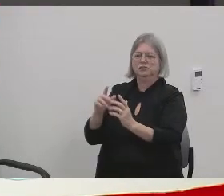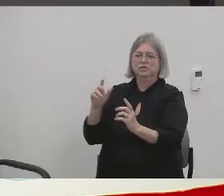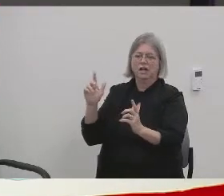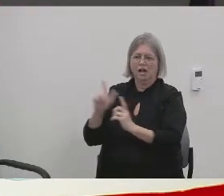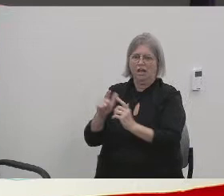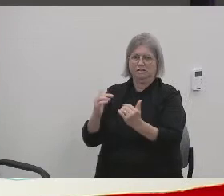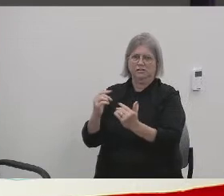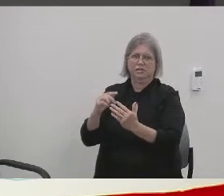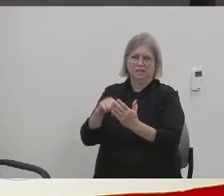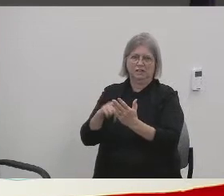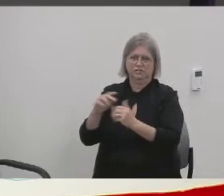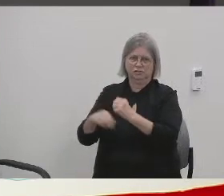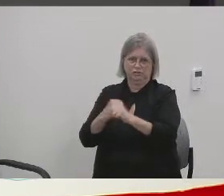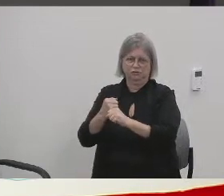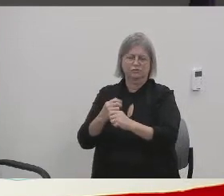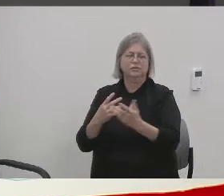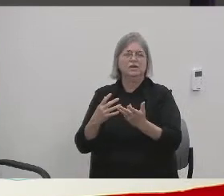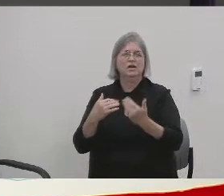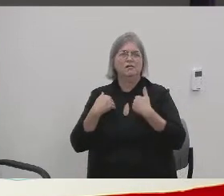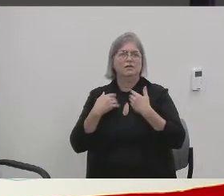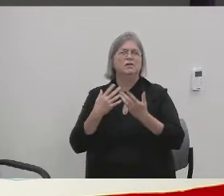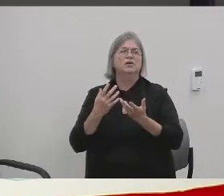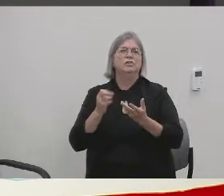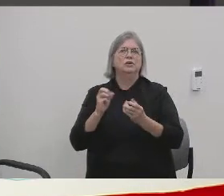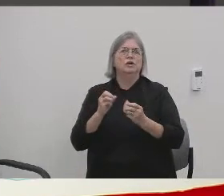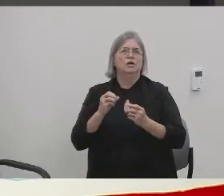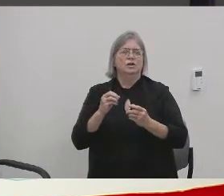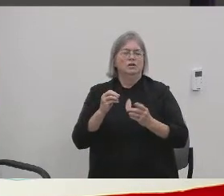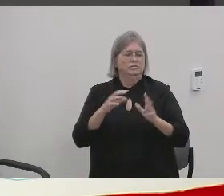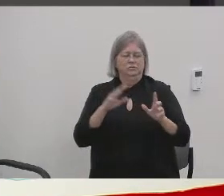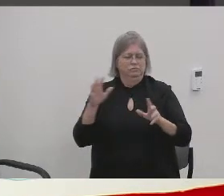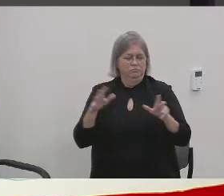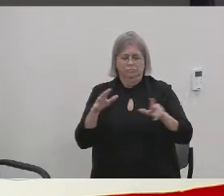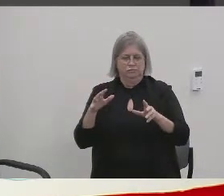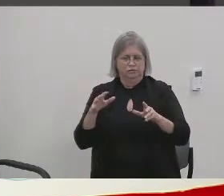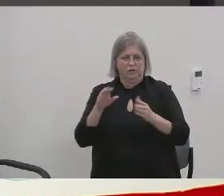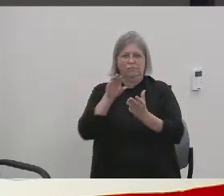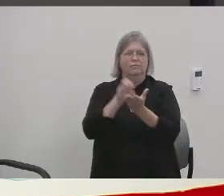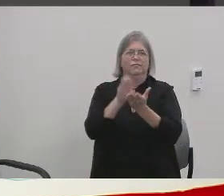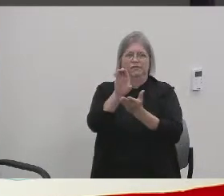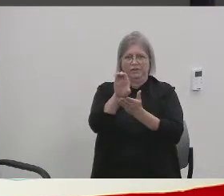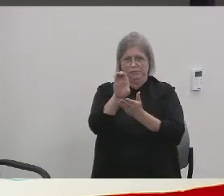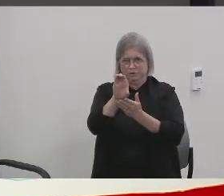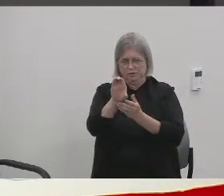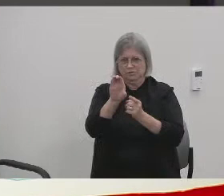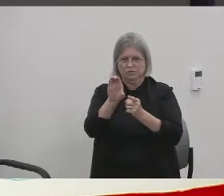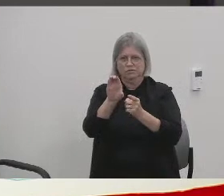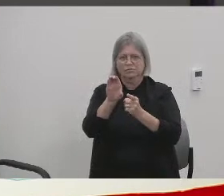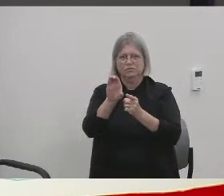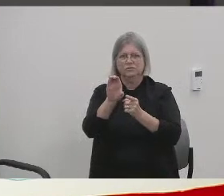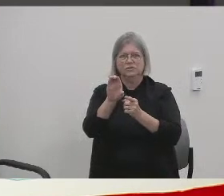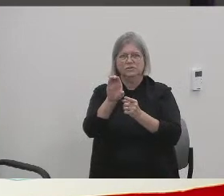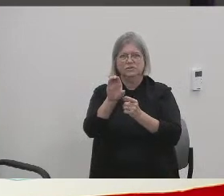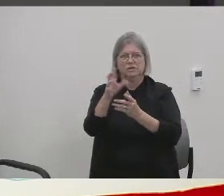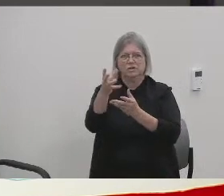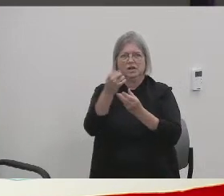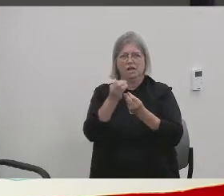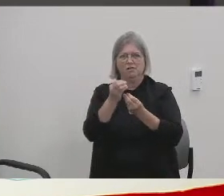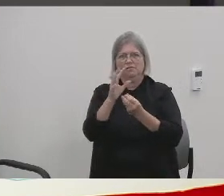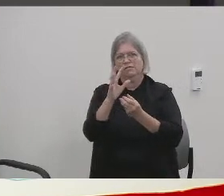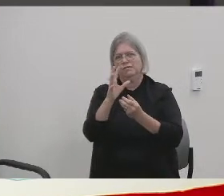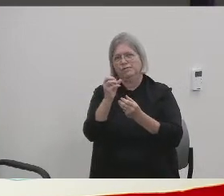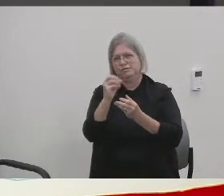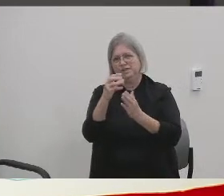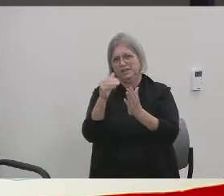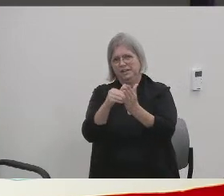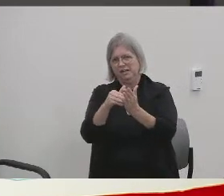Expenditure side of things, just a couple things to point out. On the investment side of things, we see a little over $50,000 in the